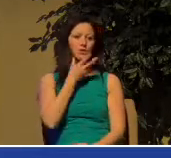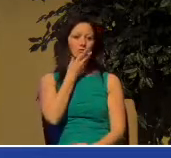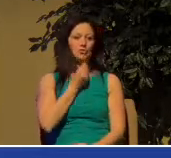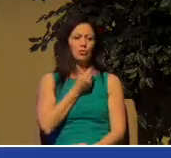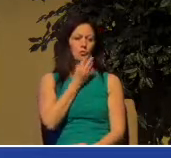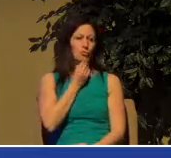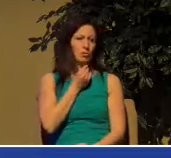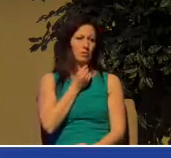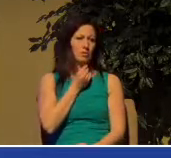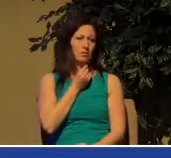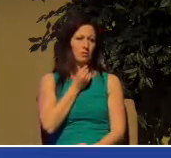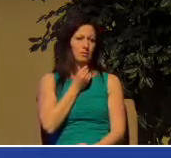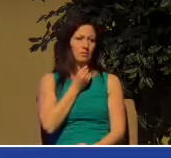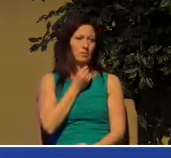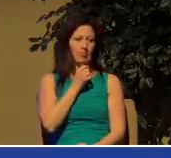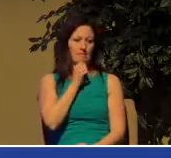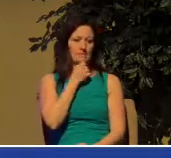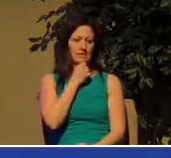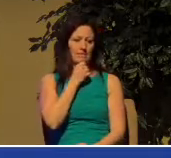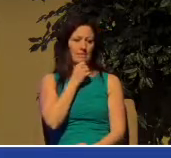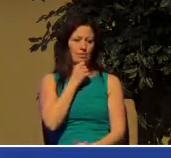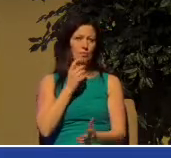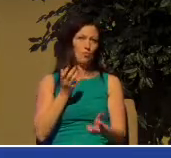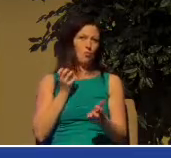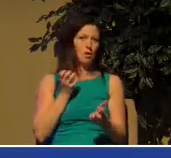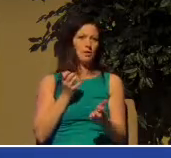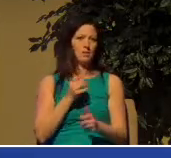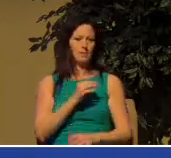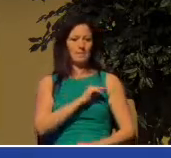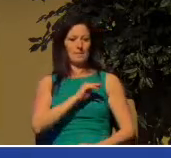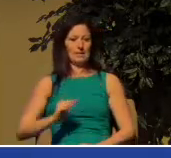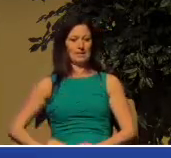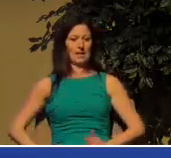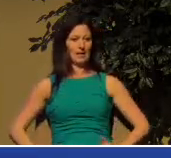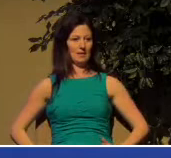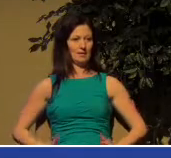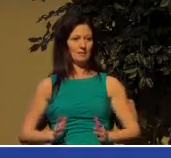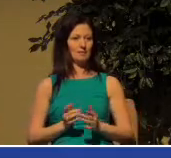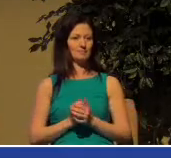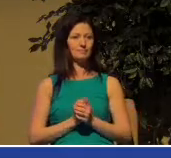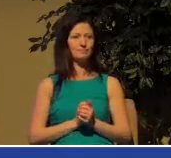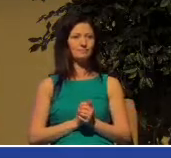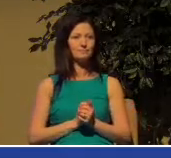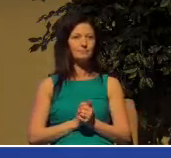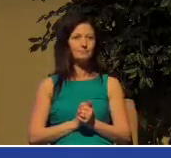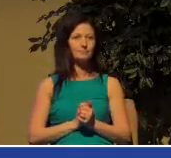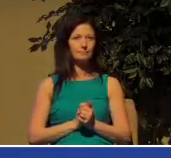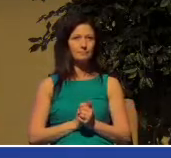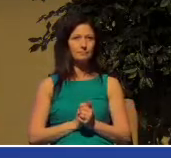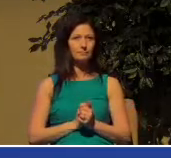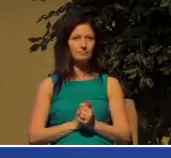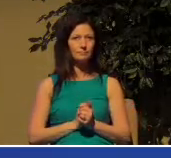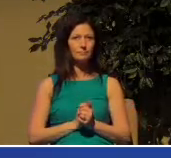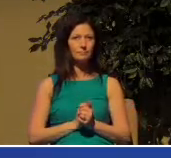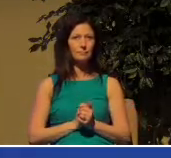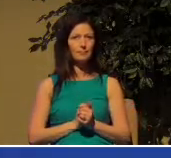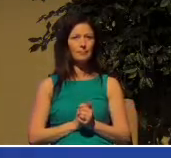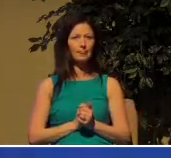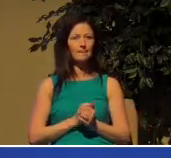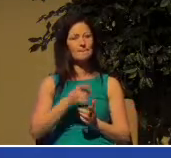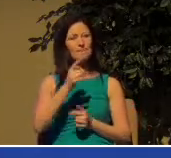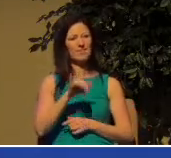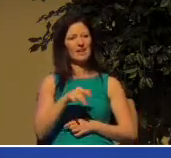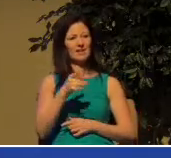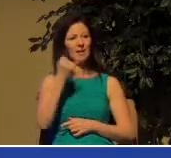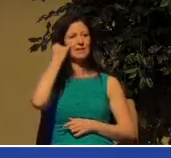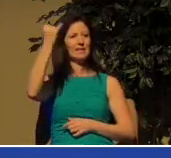a suffering Messiah was an anachronism. To be hung on the cross meant to be cursed